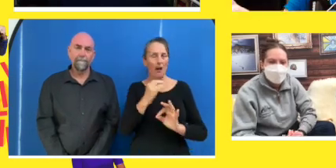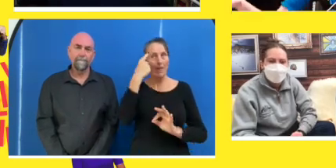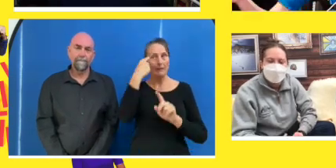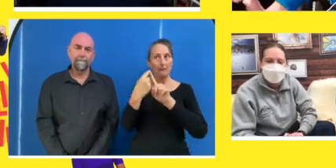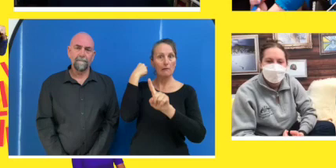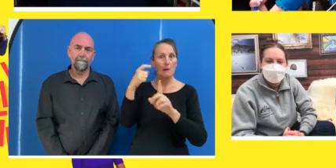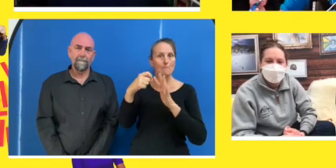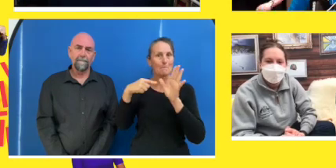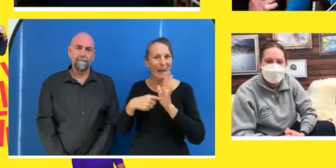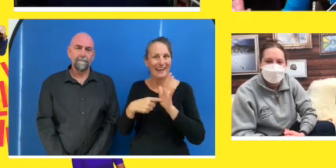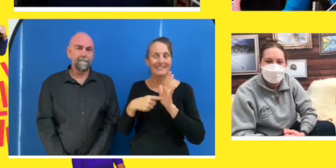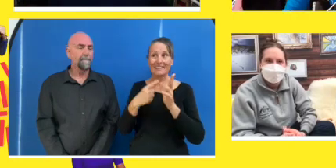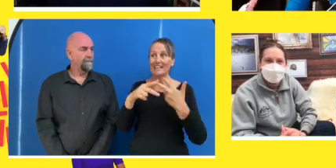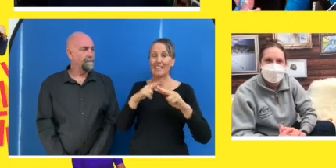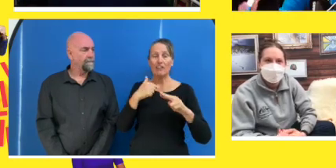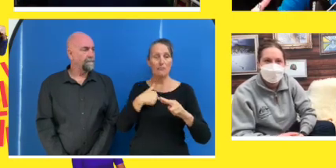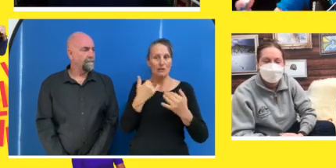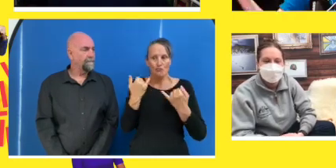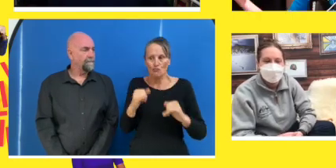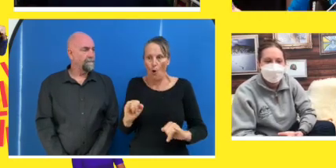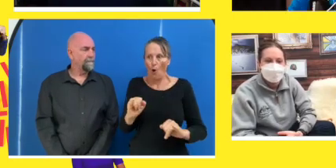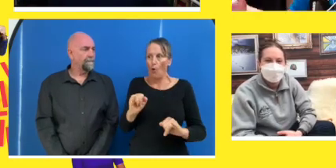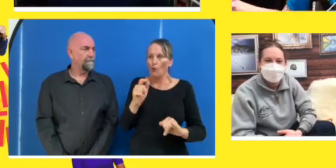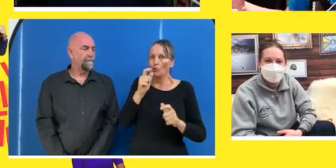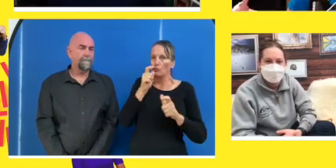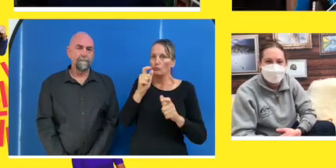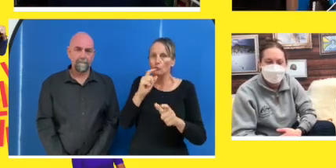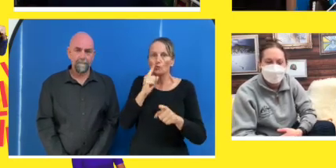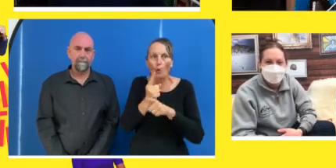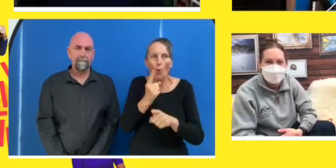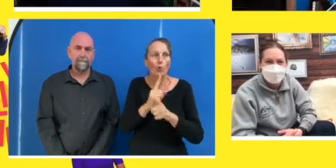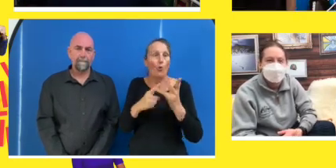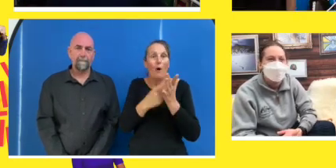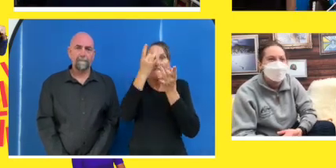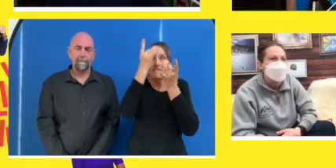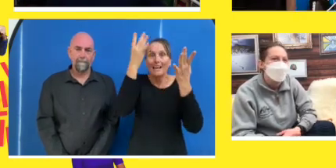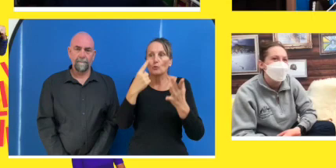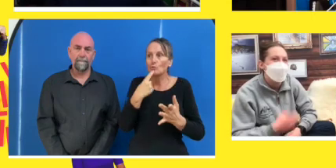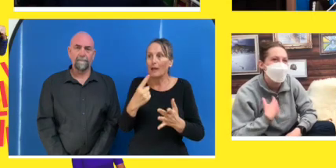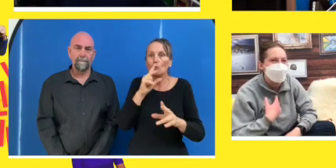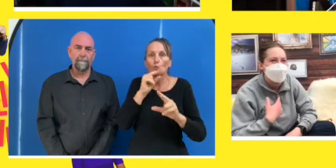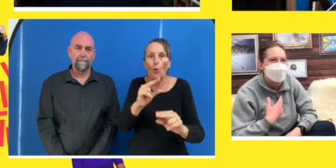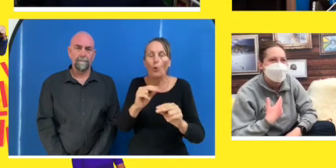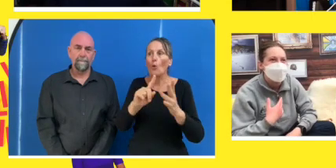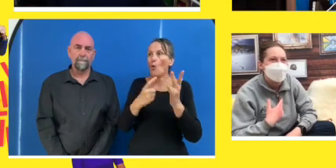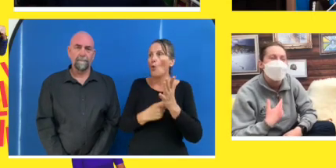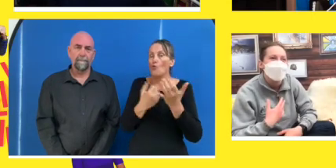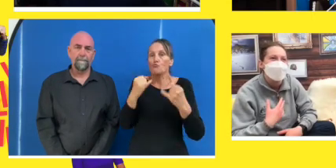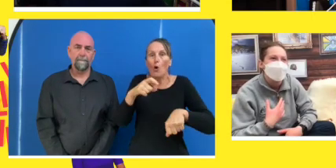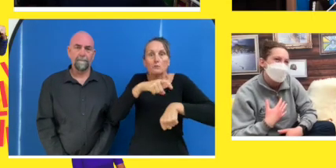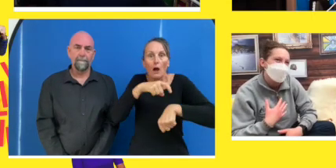difficult but also rewarding, but as you say, easier than being the one being led? No, I think I don't ever think